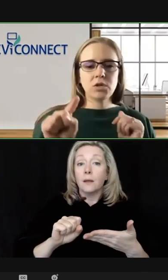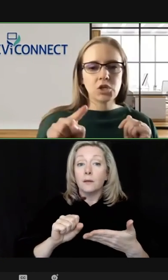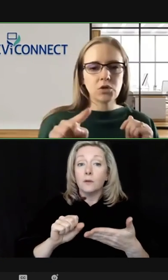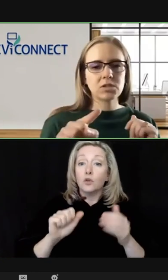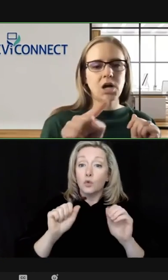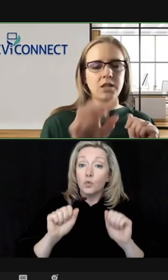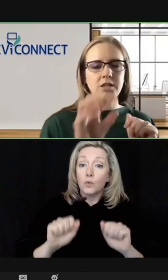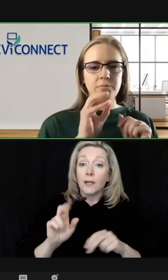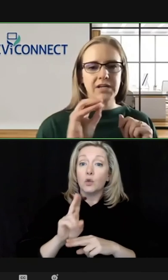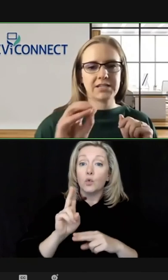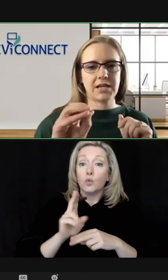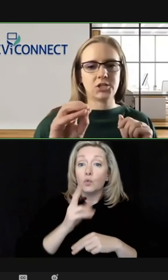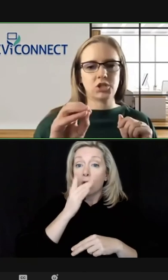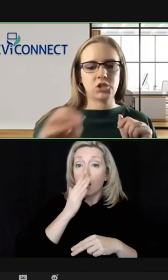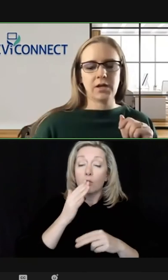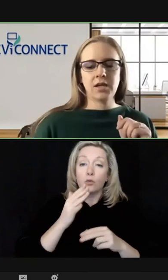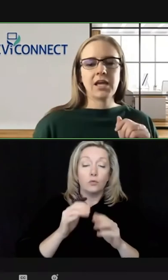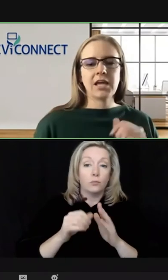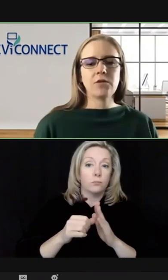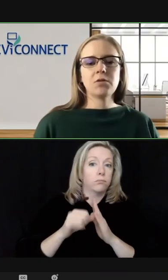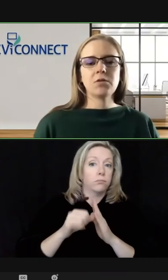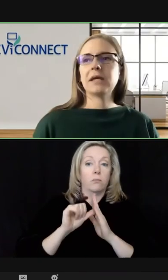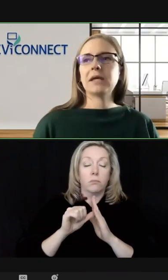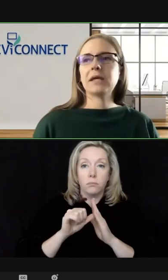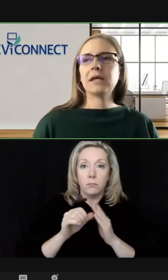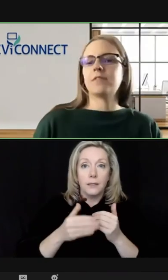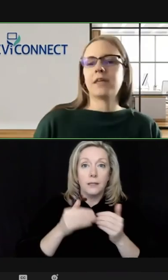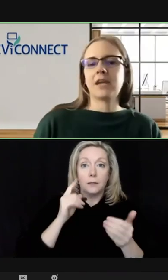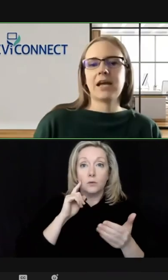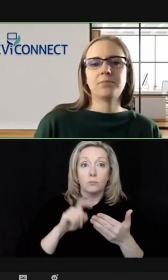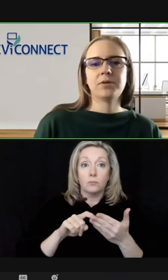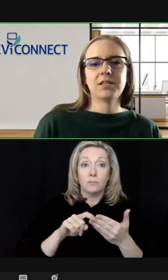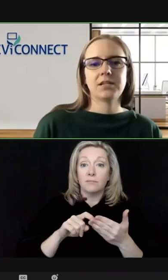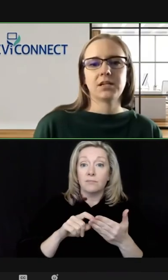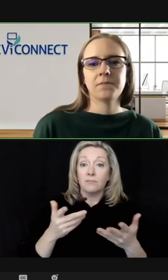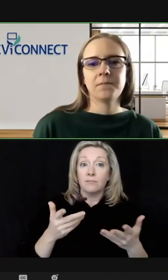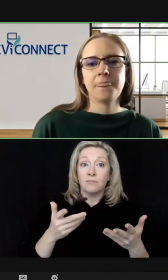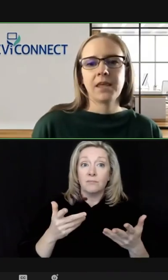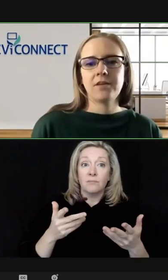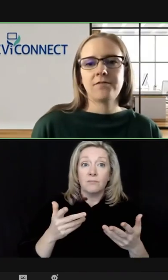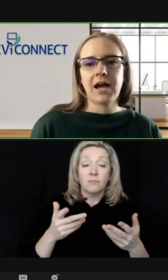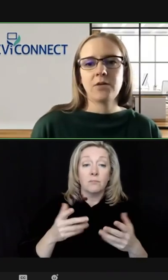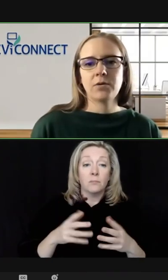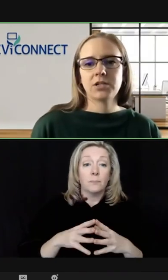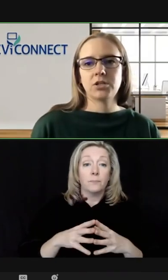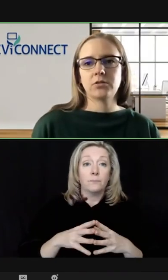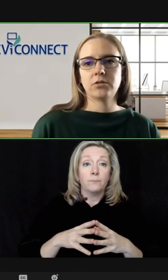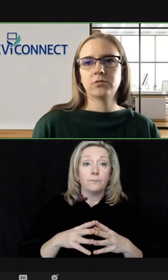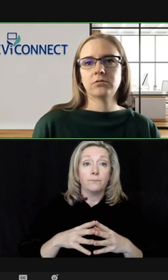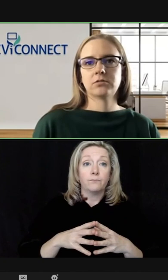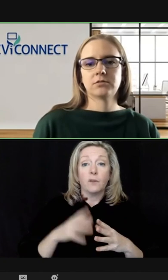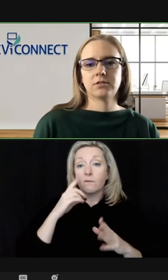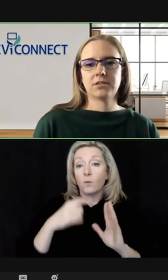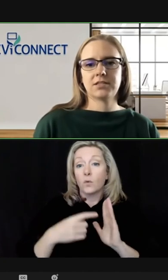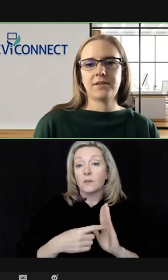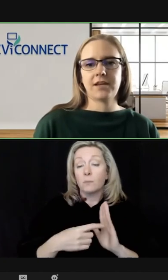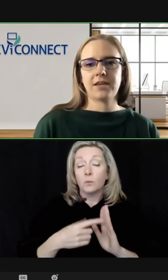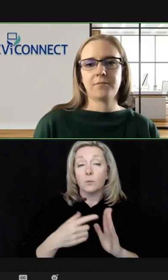you, you can use color to bring attention to it. It would be no different than as a presenter, if I were